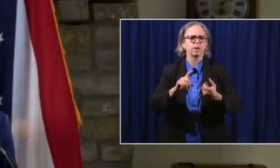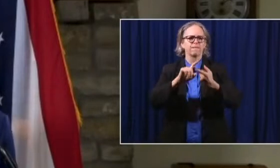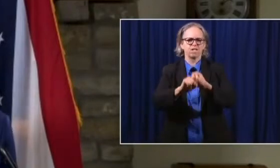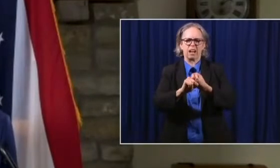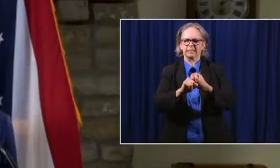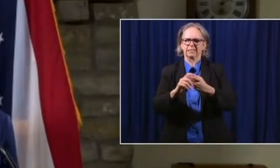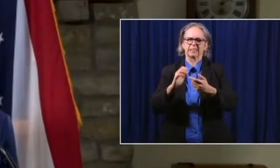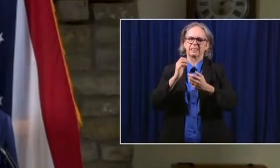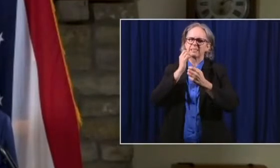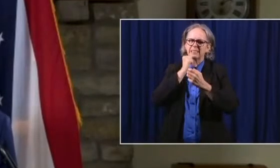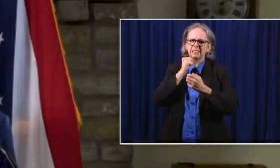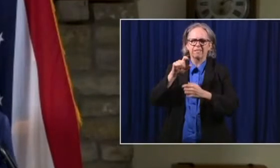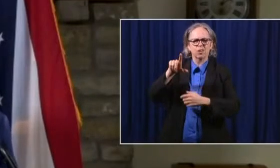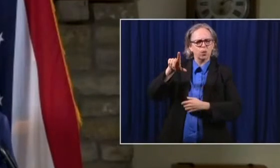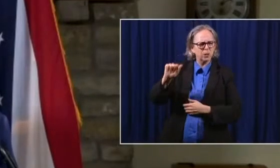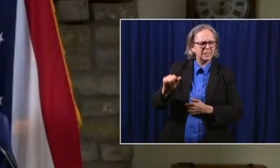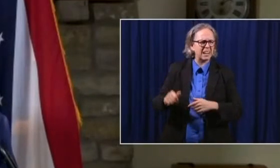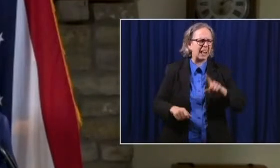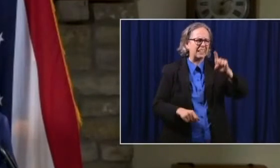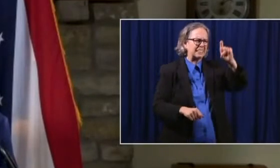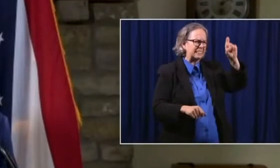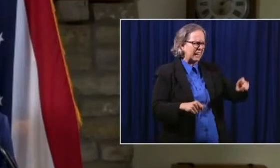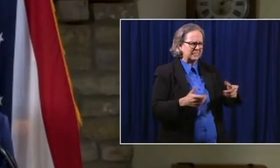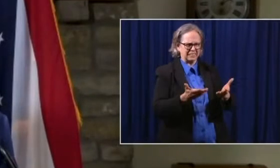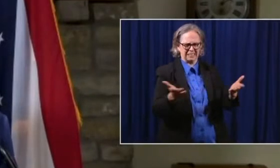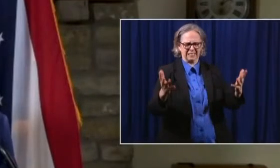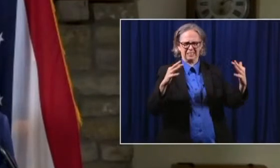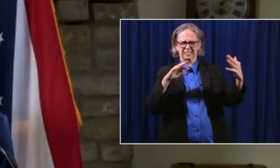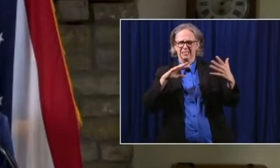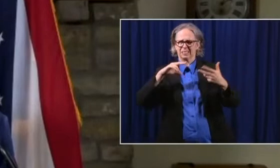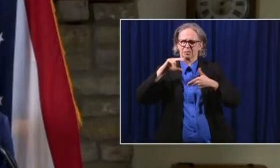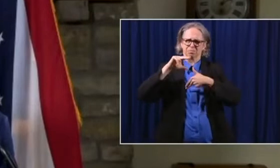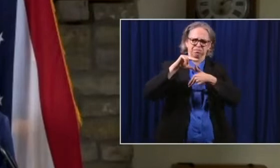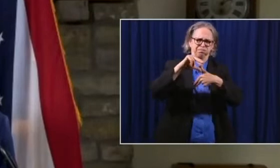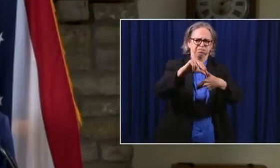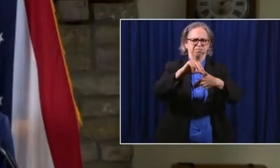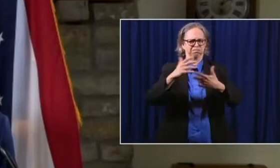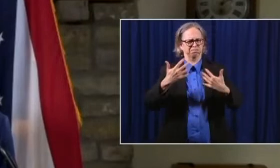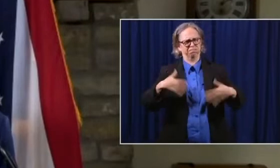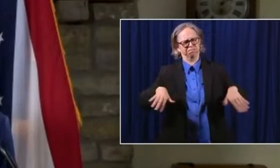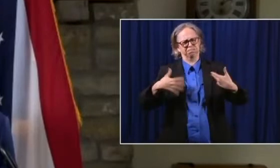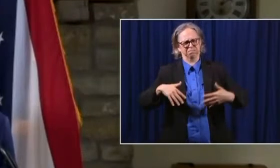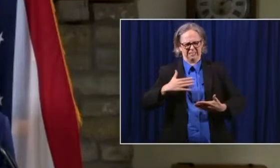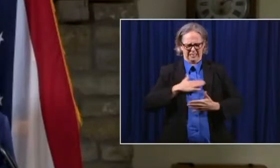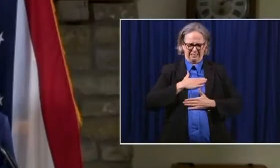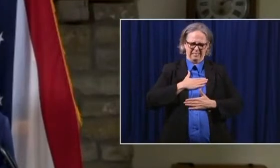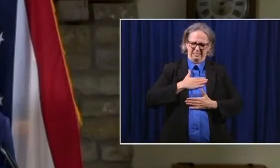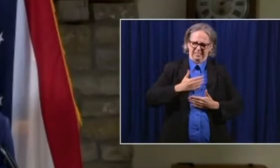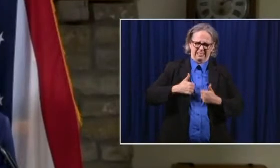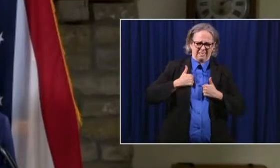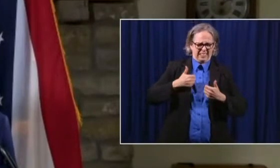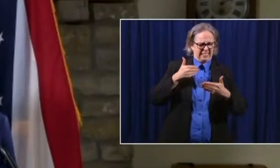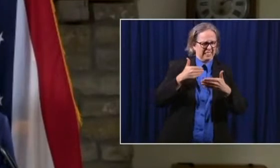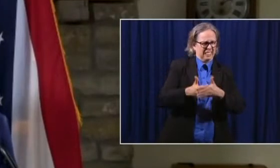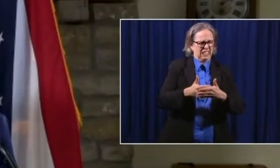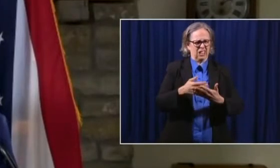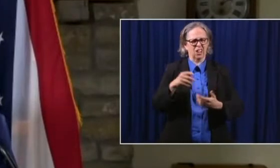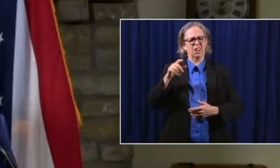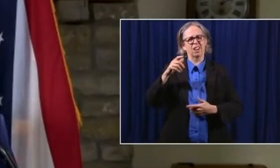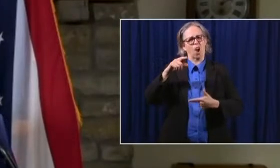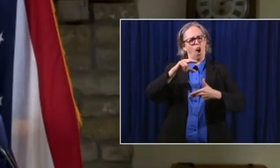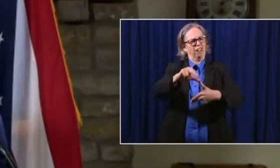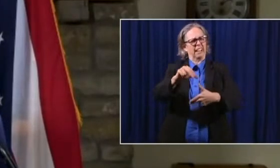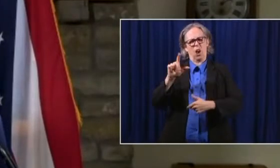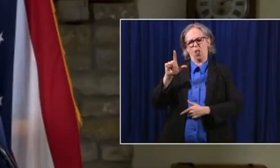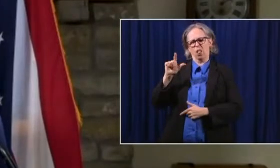Texas, on the Gulf Coast of our country, as Hurricane Laura